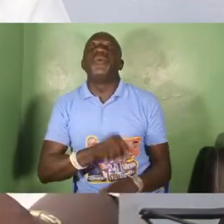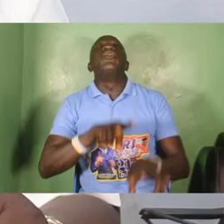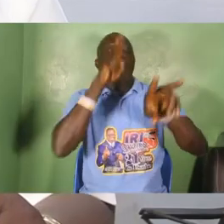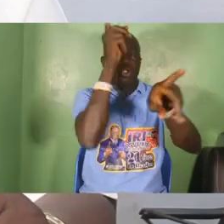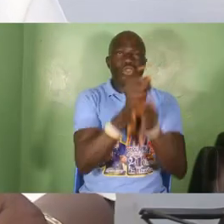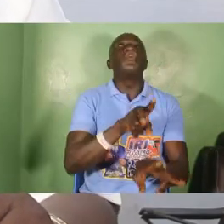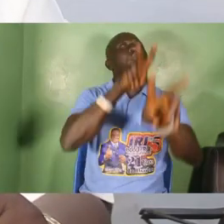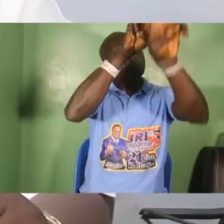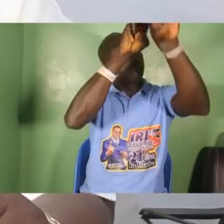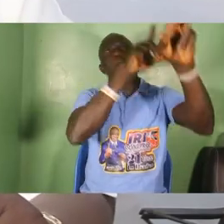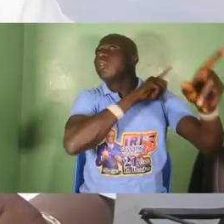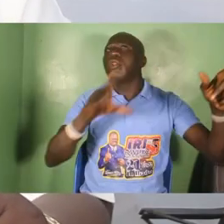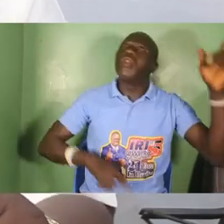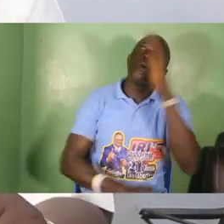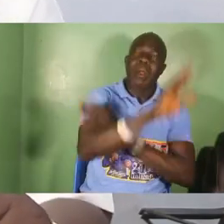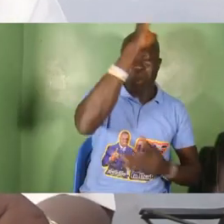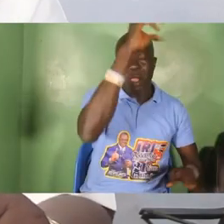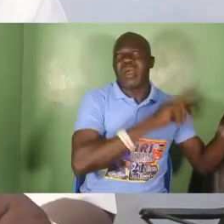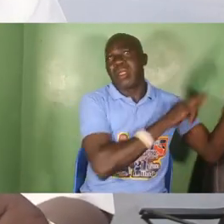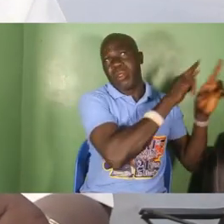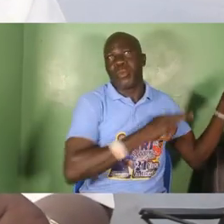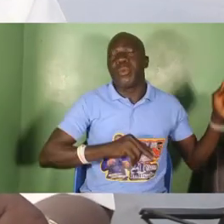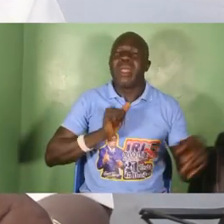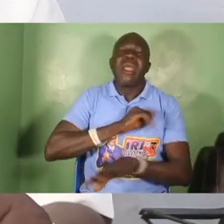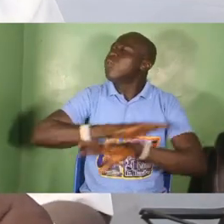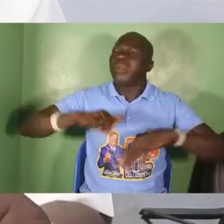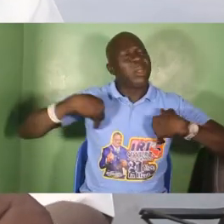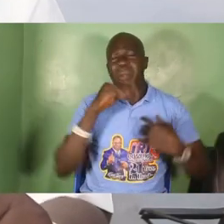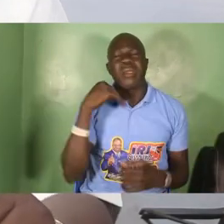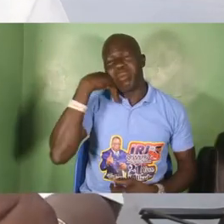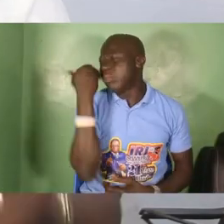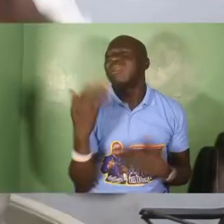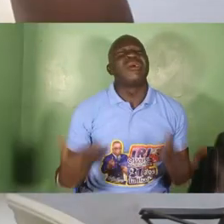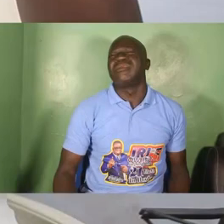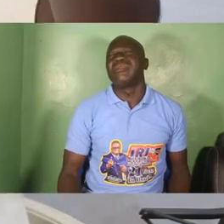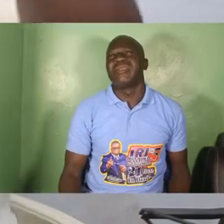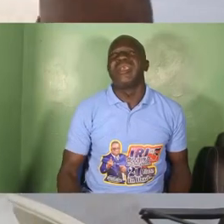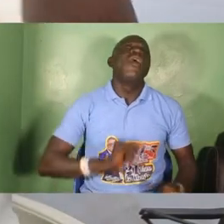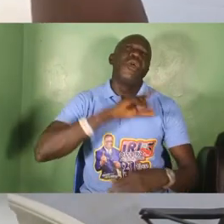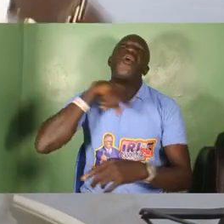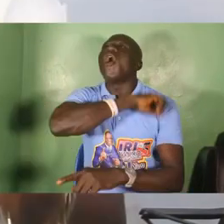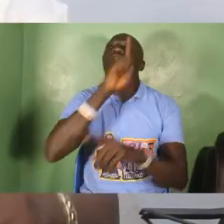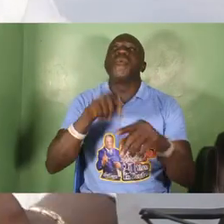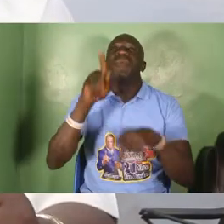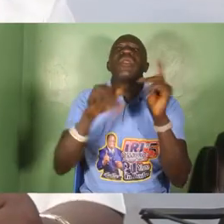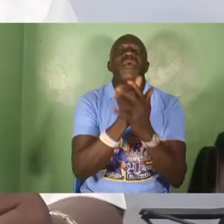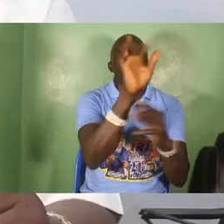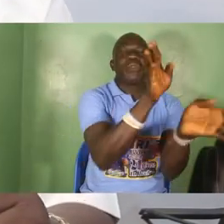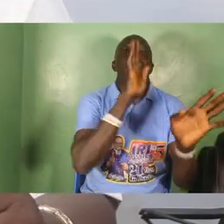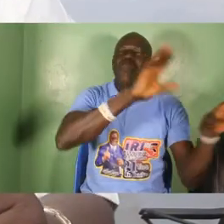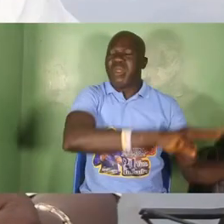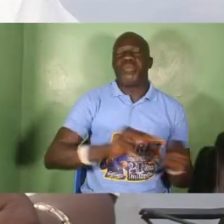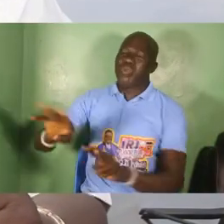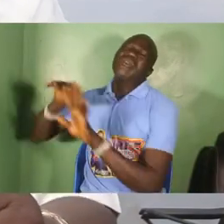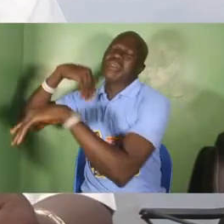4 days, she lift up her face. God does shape your bread. Ah, she must not be disgraced. All of you that want to be